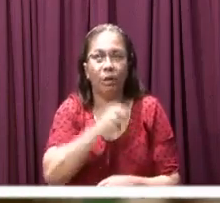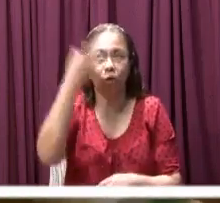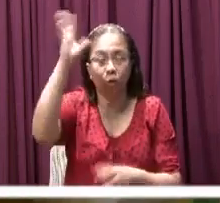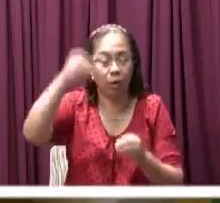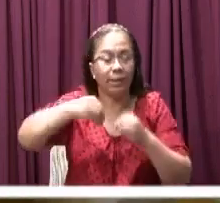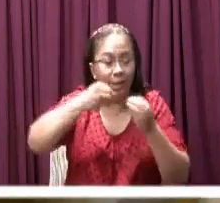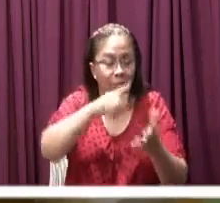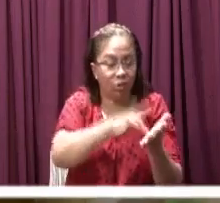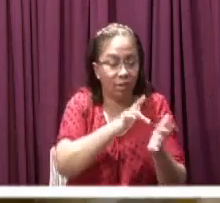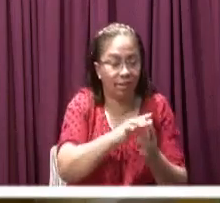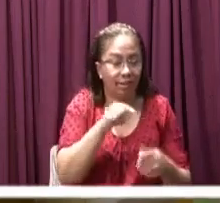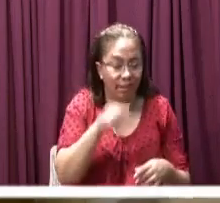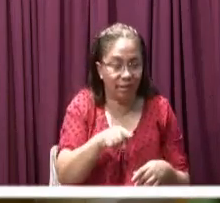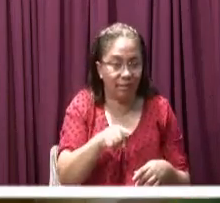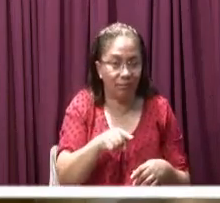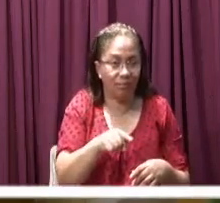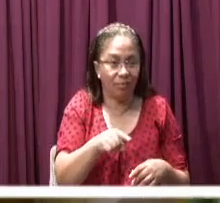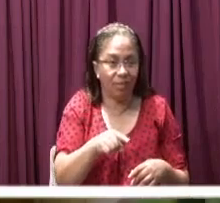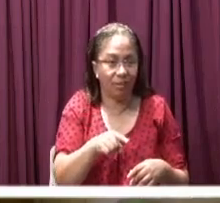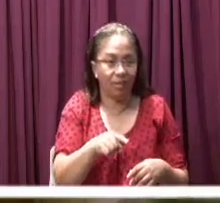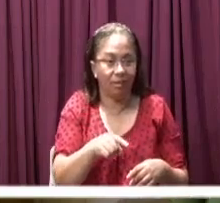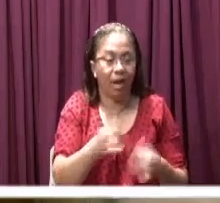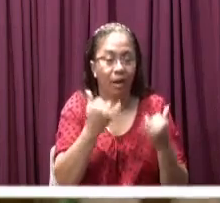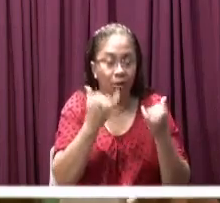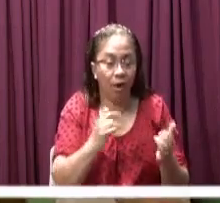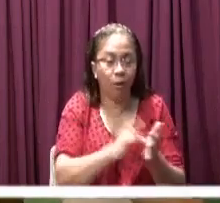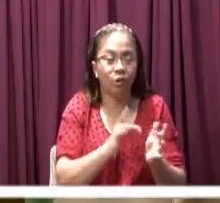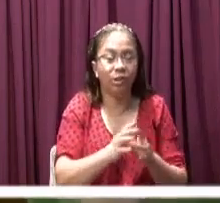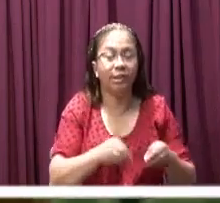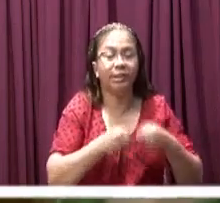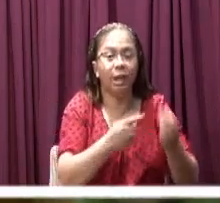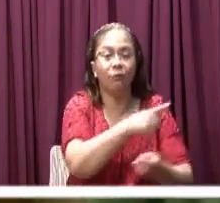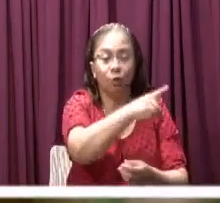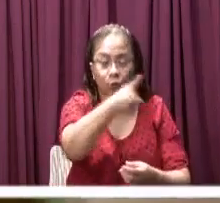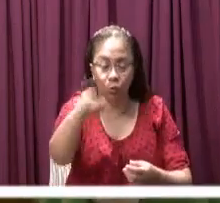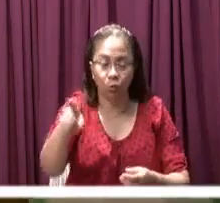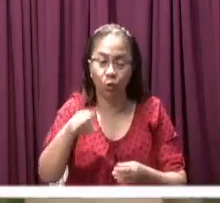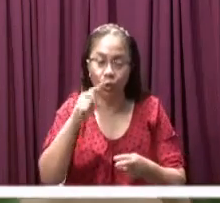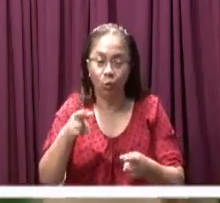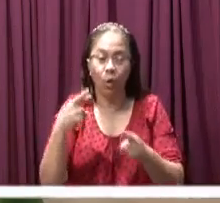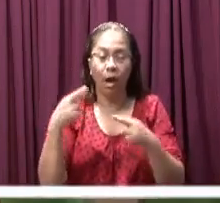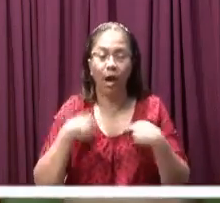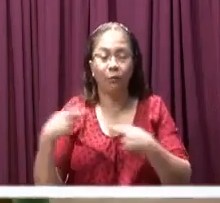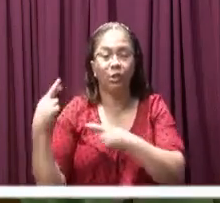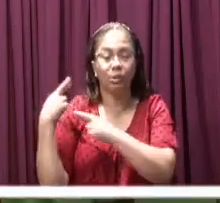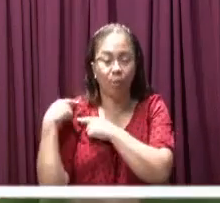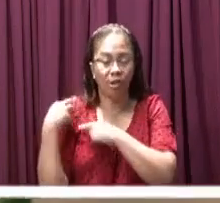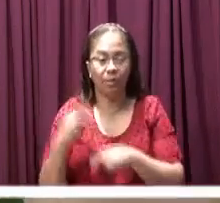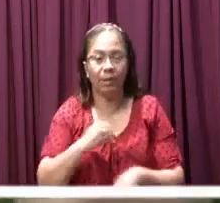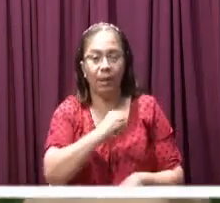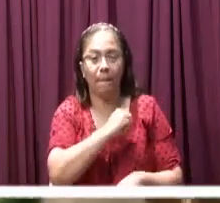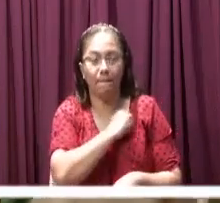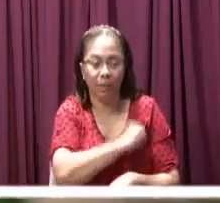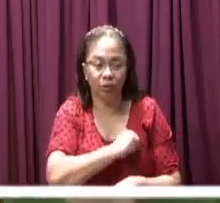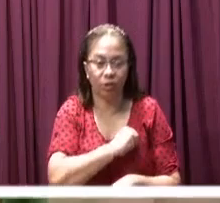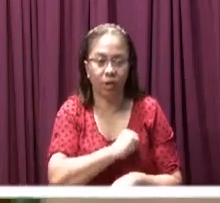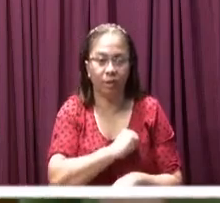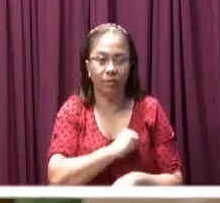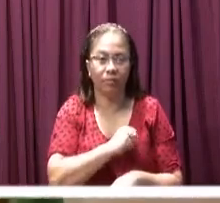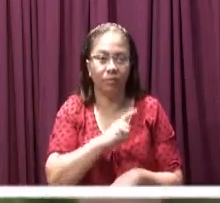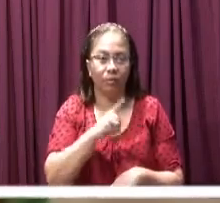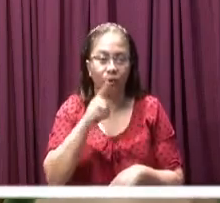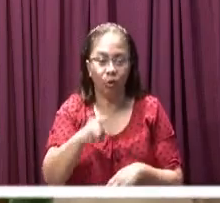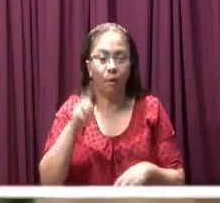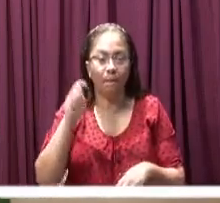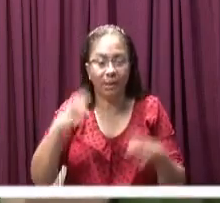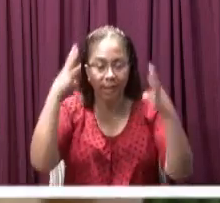his hands. And that mission is entrusted into your hands. And it is in your hands, right where you are, that you have